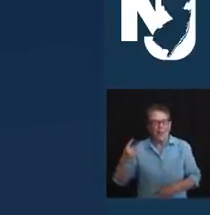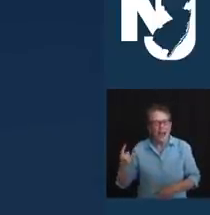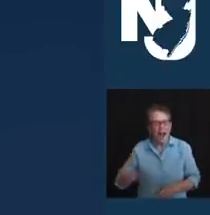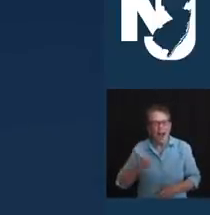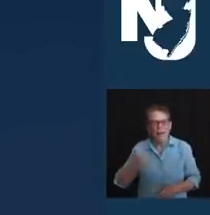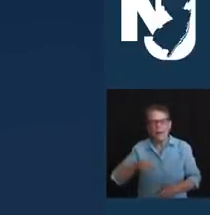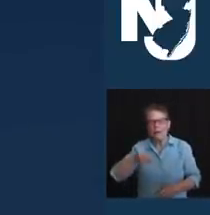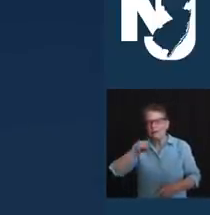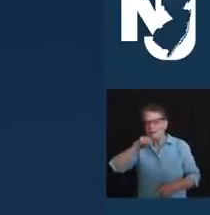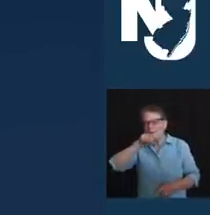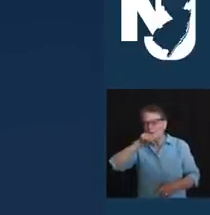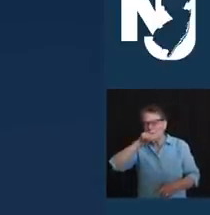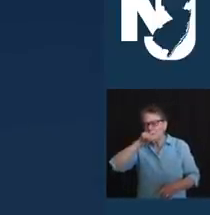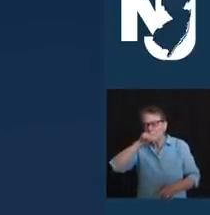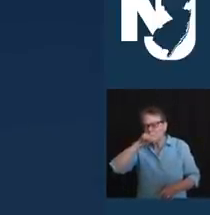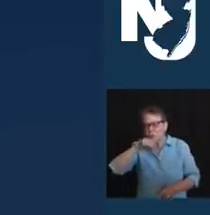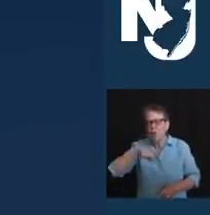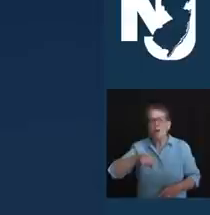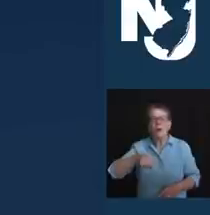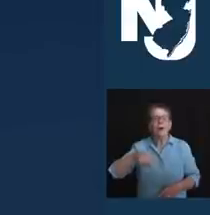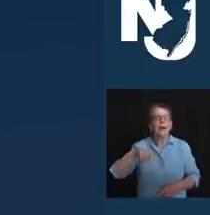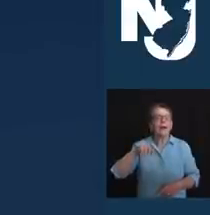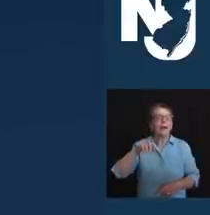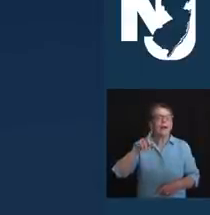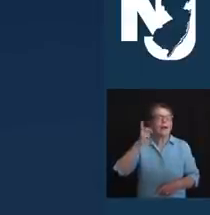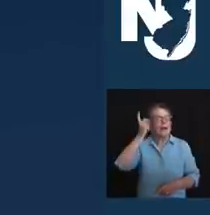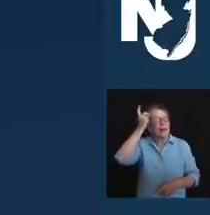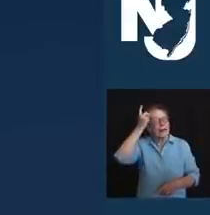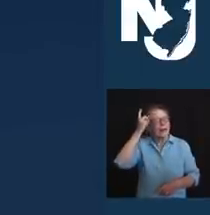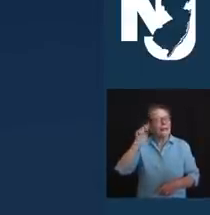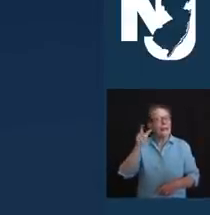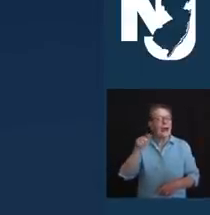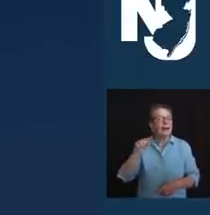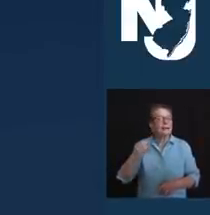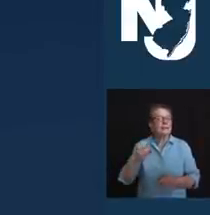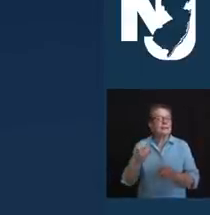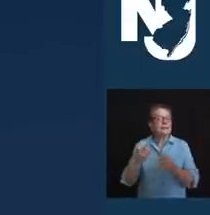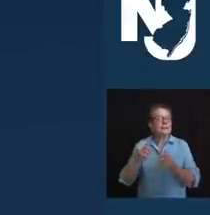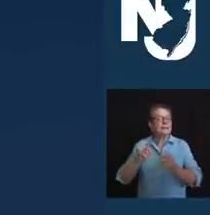fan. Stephen leaves behind his wife, Jenny, with whom I had